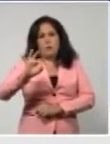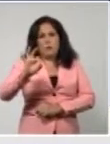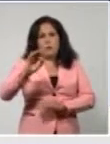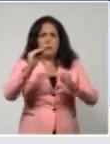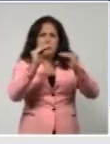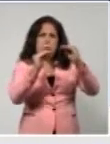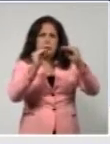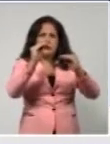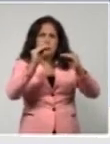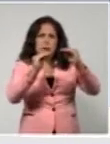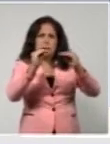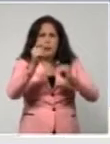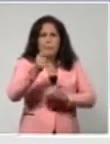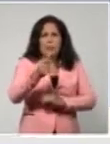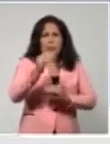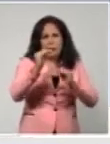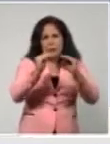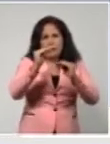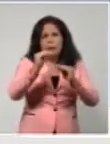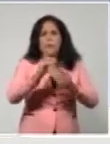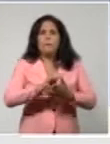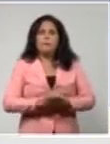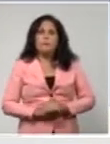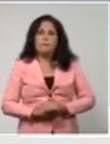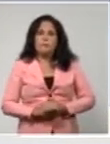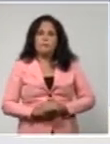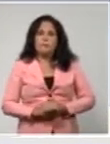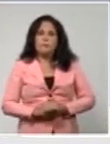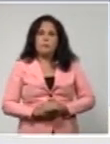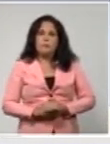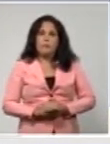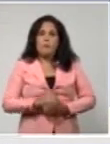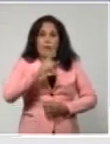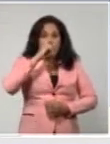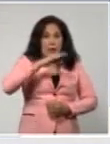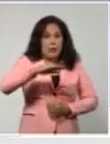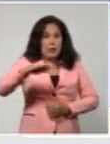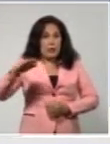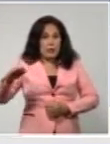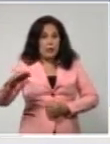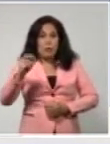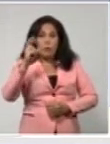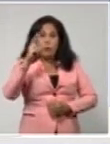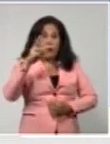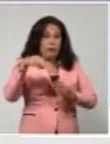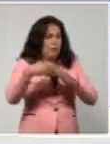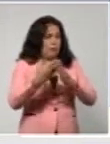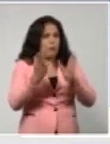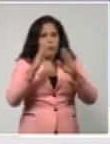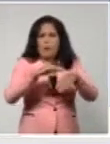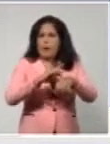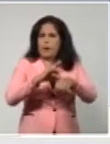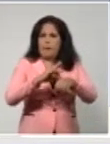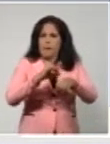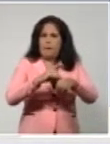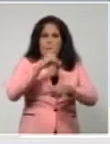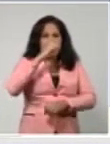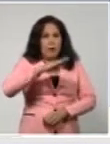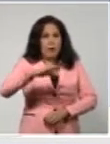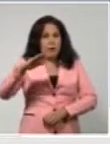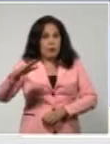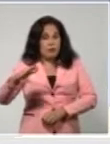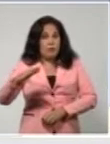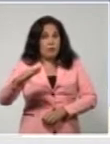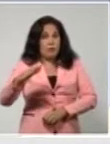represent 49.55%. No children have been diagnosed with COVID-19 for the last